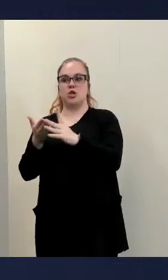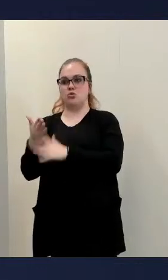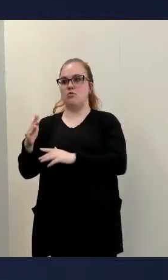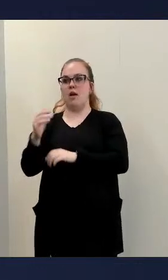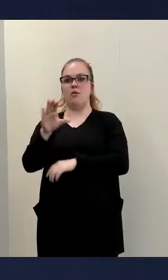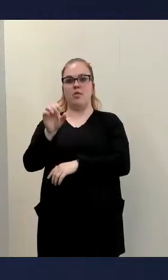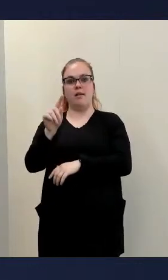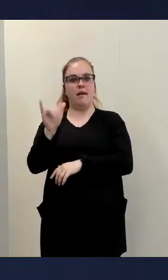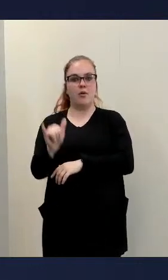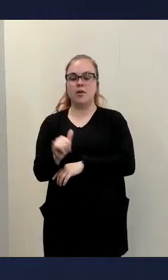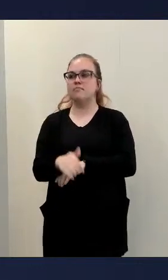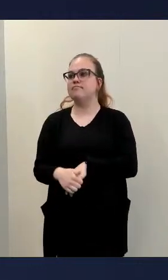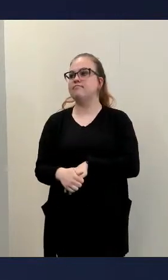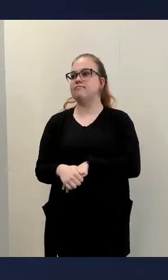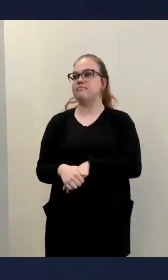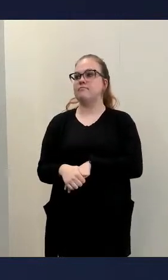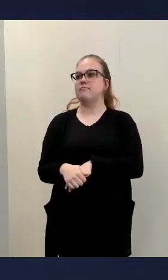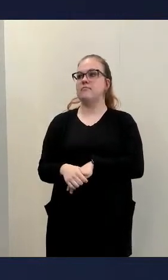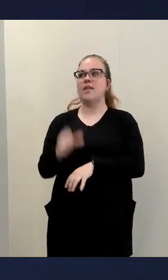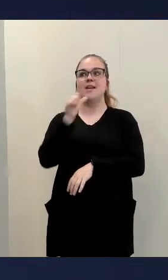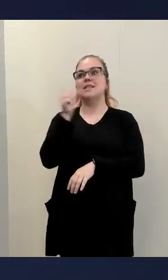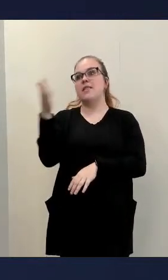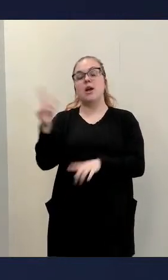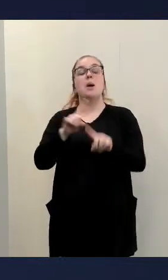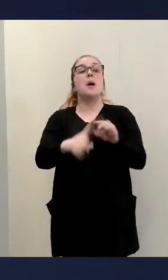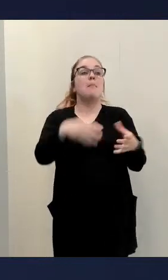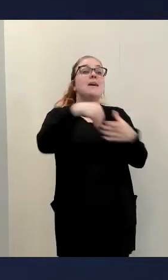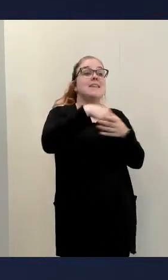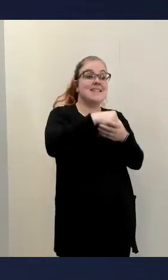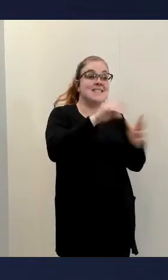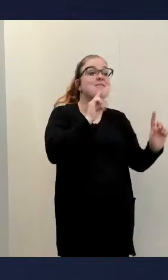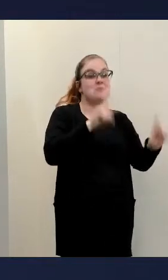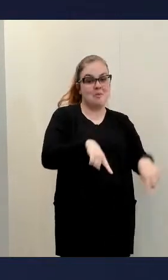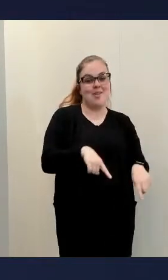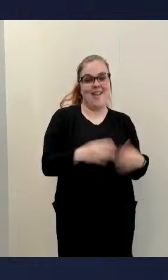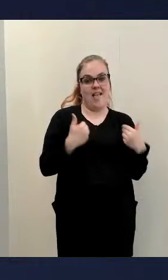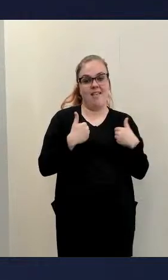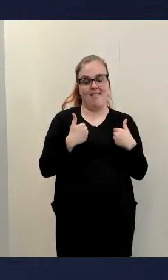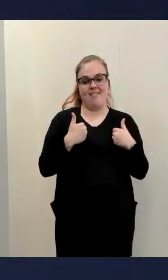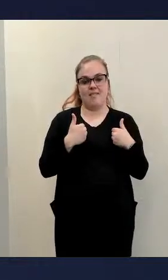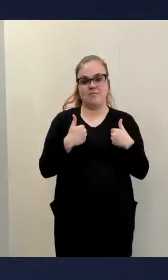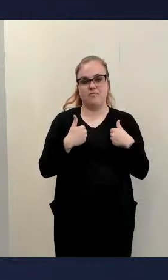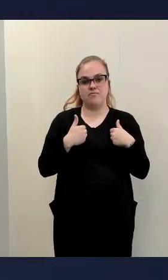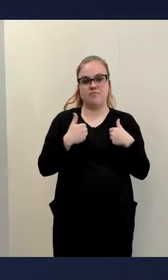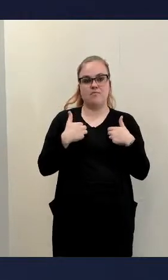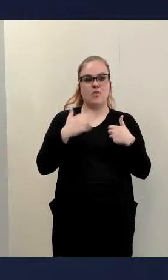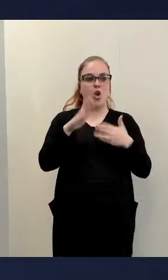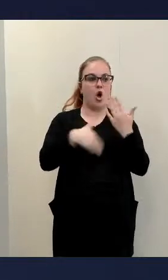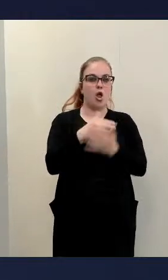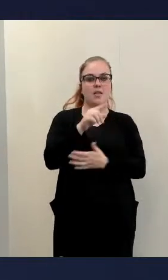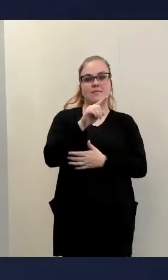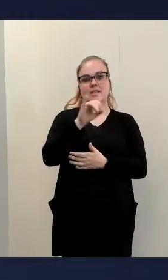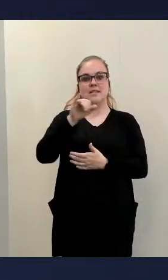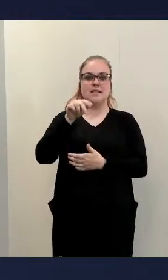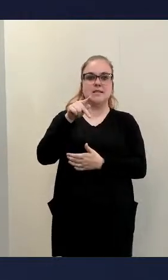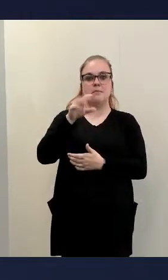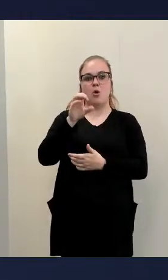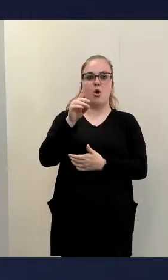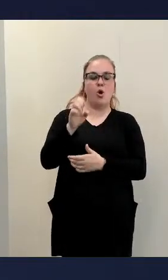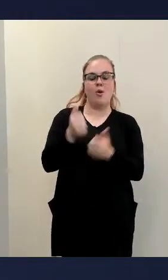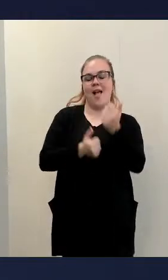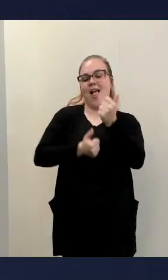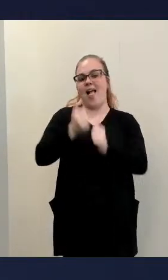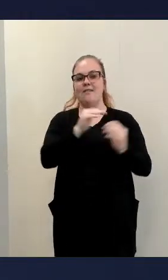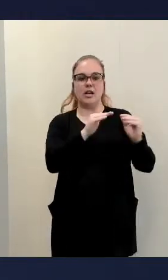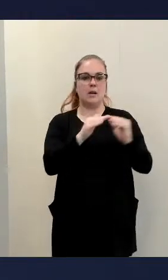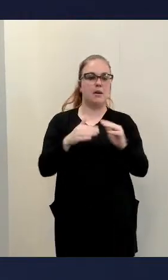County. That is not up here, but it is in the report. We touched all of the zip codes. We went into every community. We